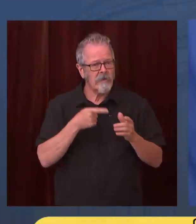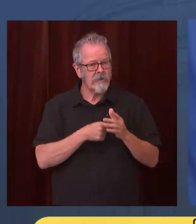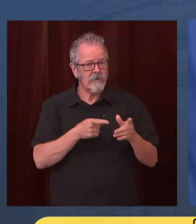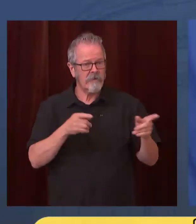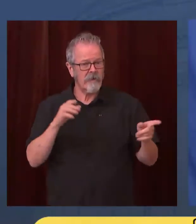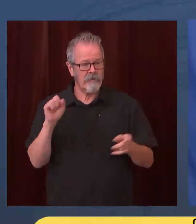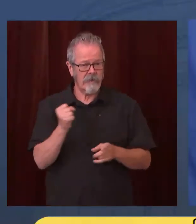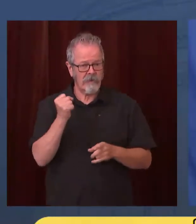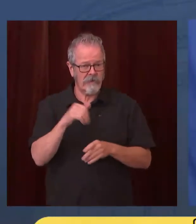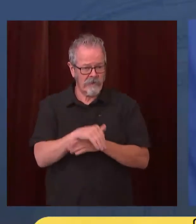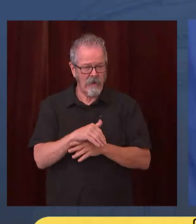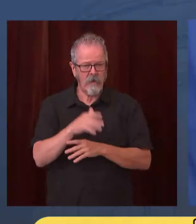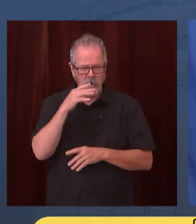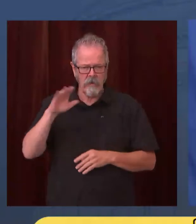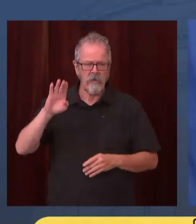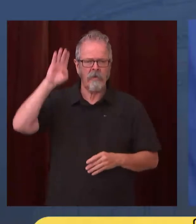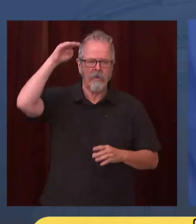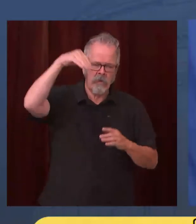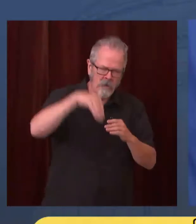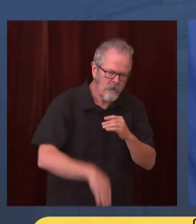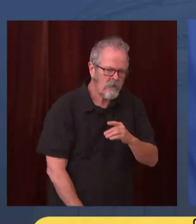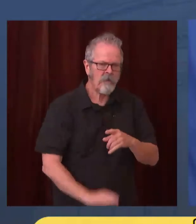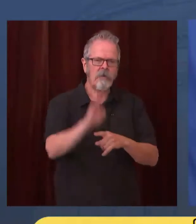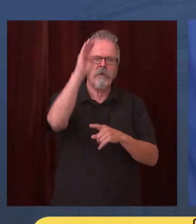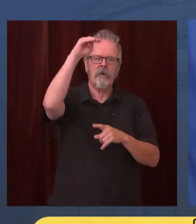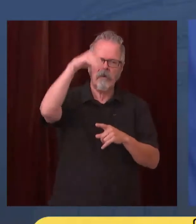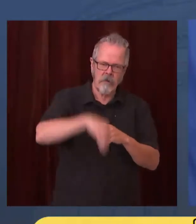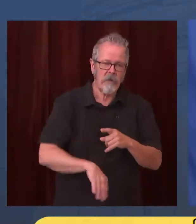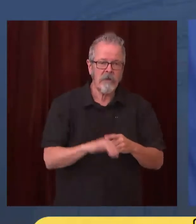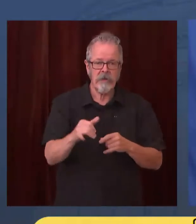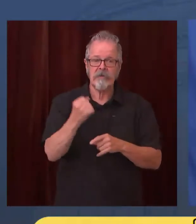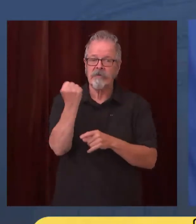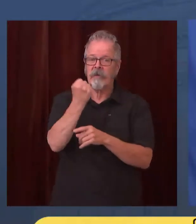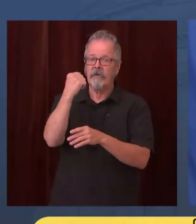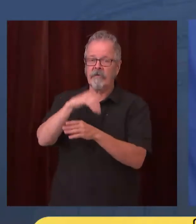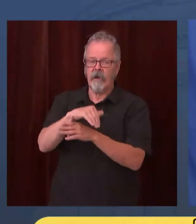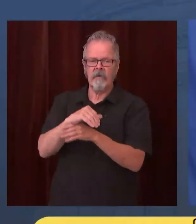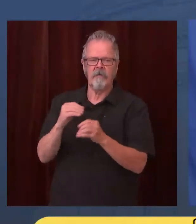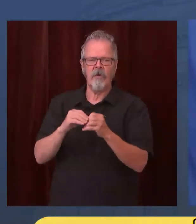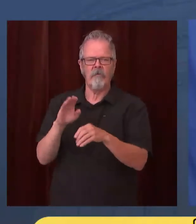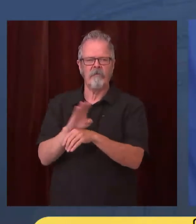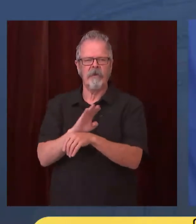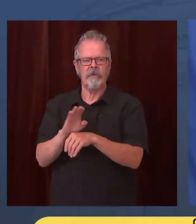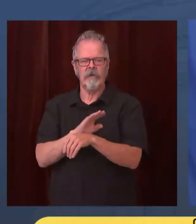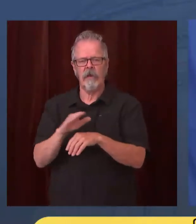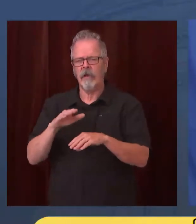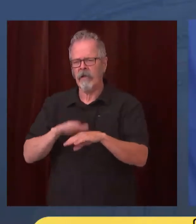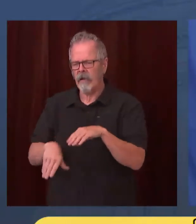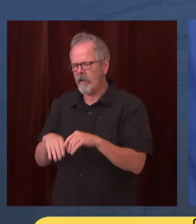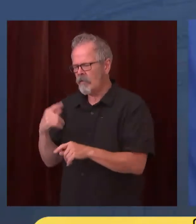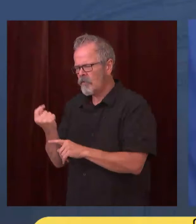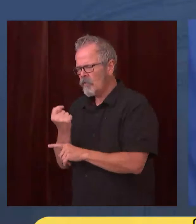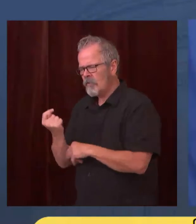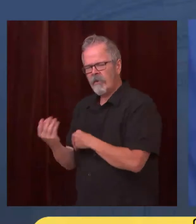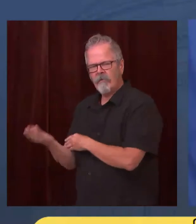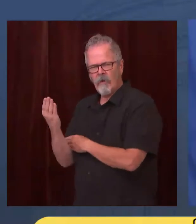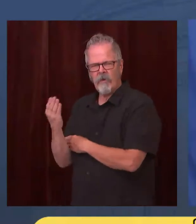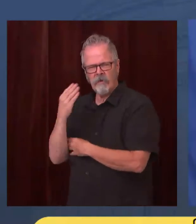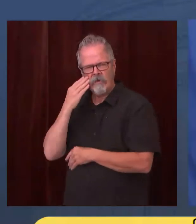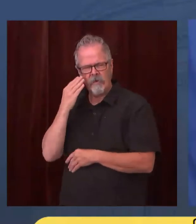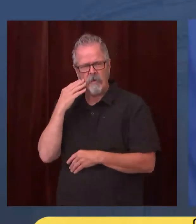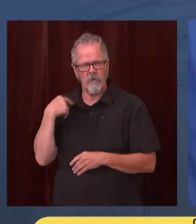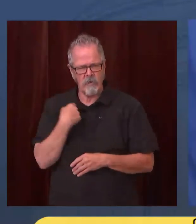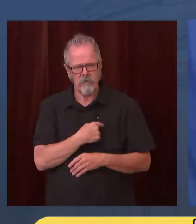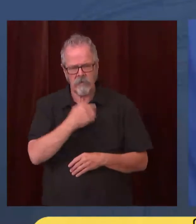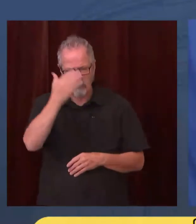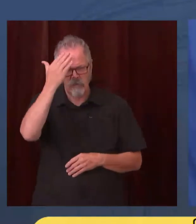sustain that over time. That is also at a time when staff shortages have certainly been a challenge throughout the country. And so this is something